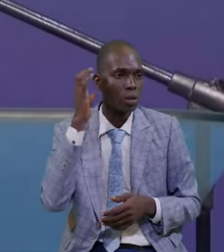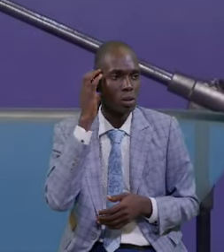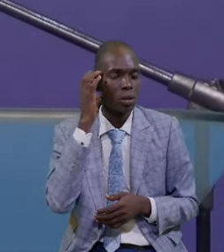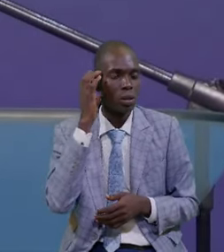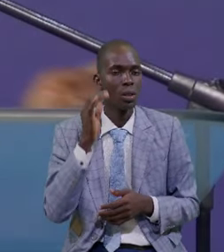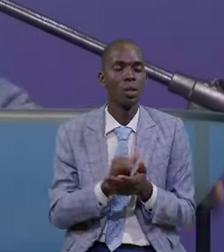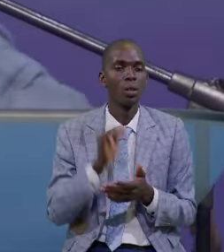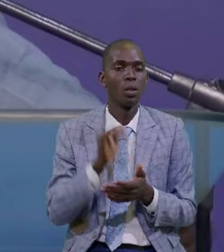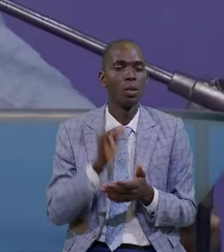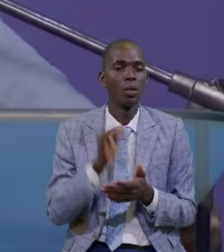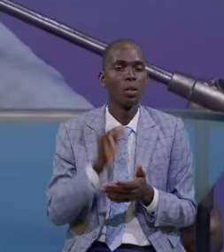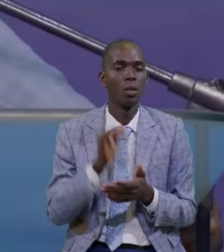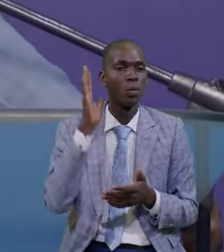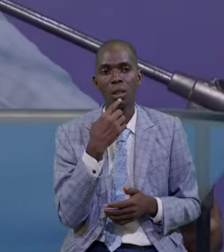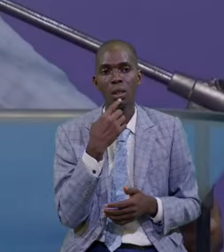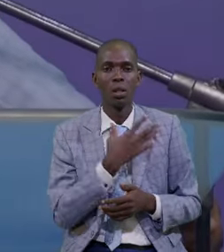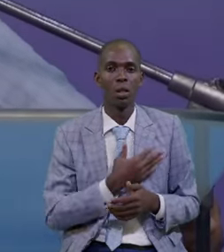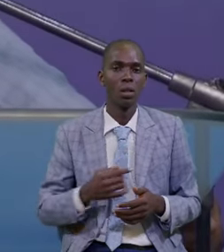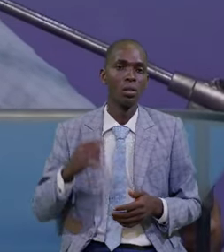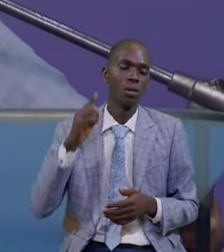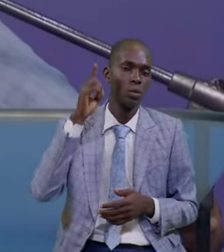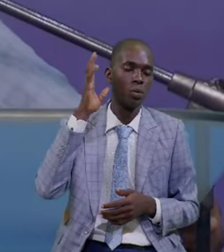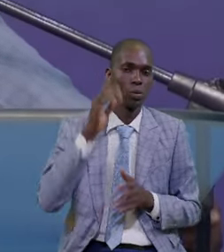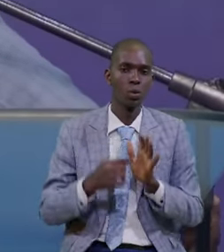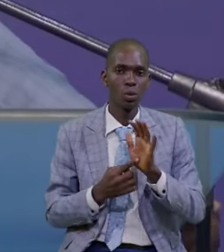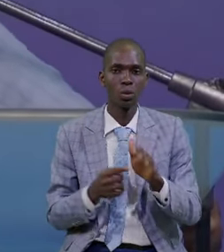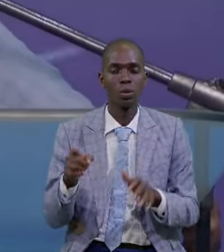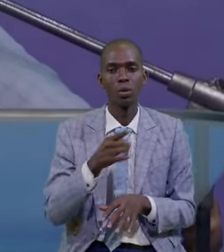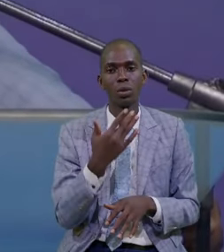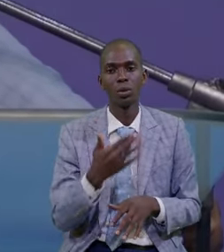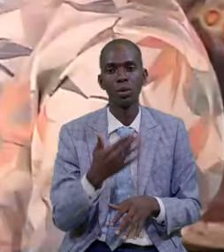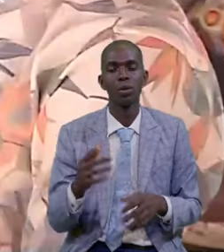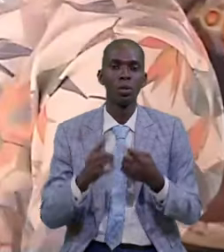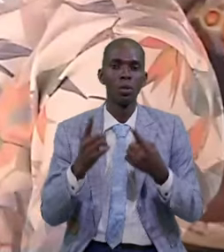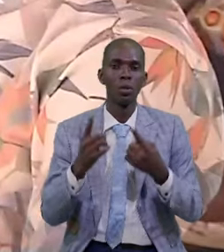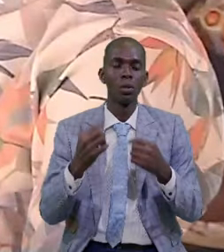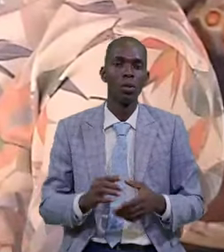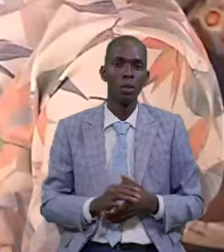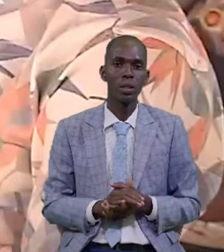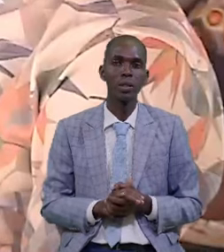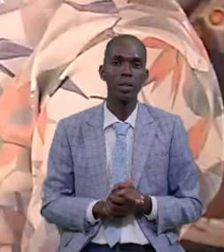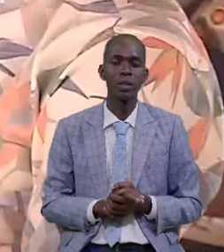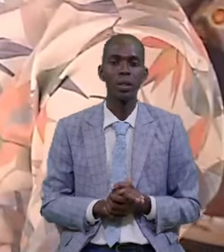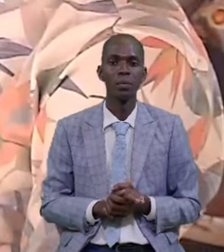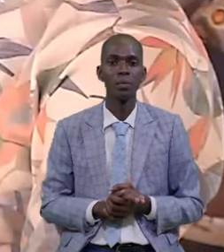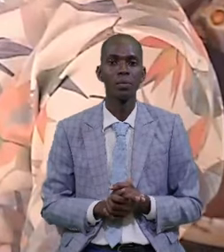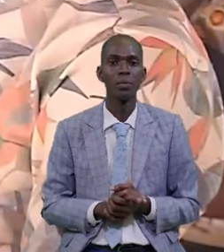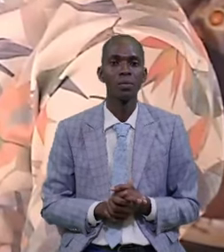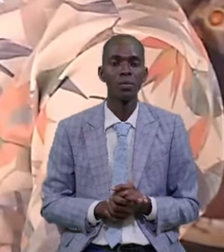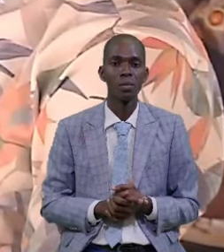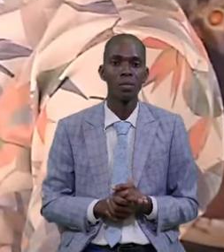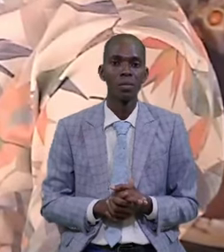speak, and he will show you things to come. The Holy Ghost comes,